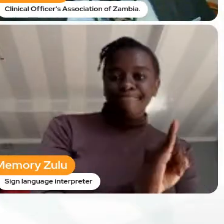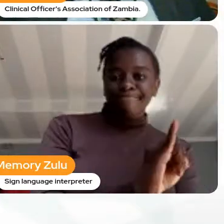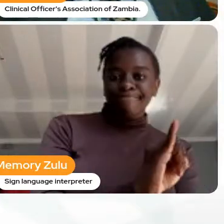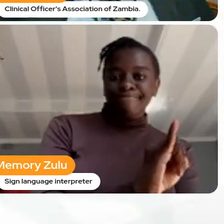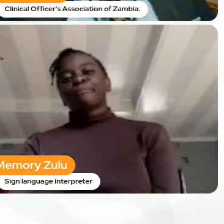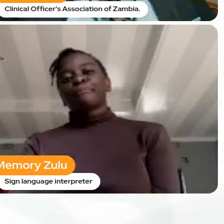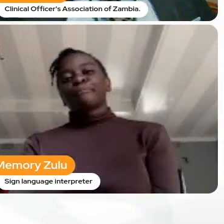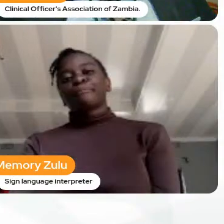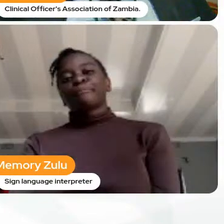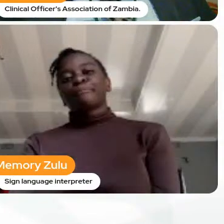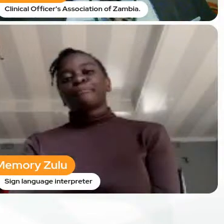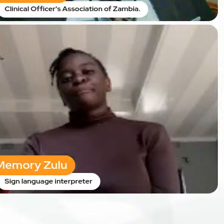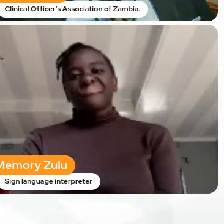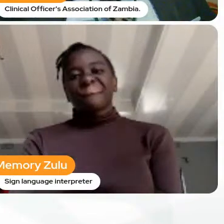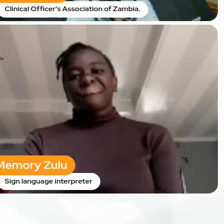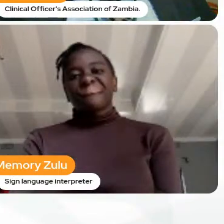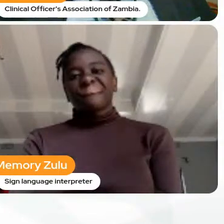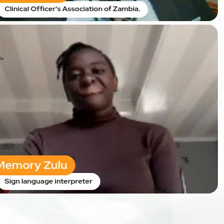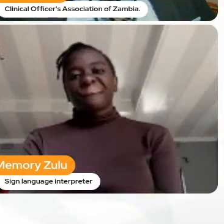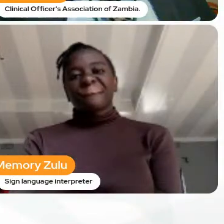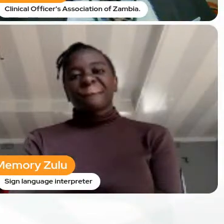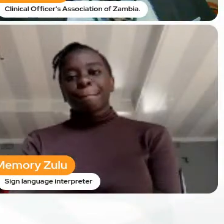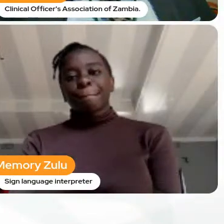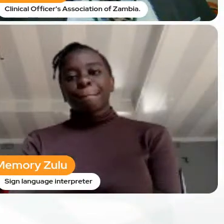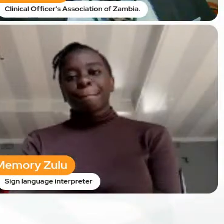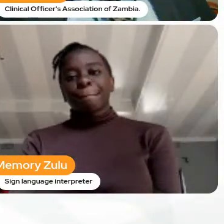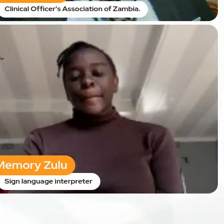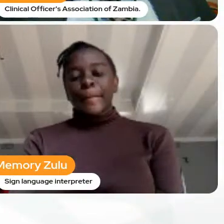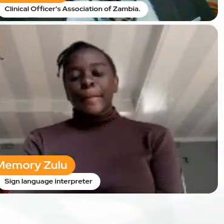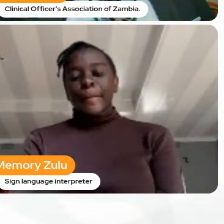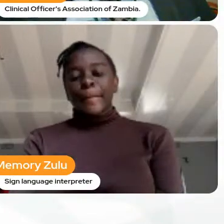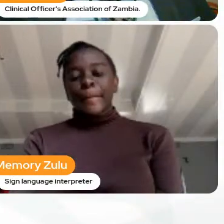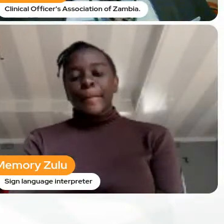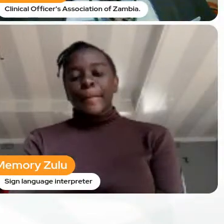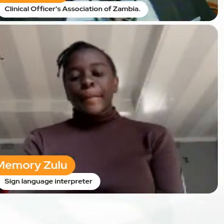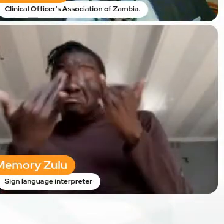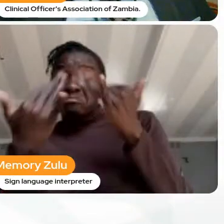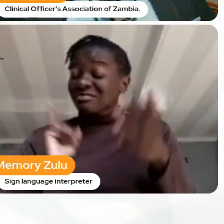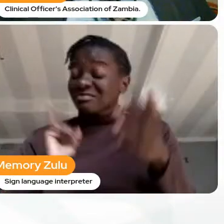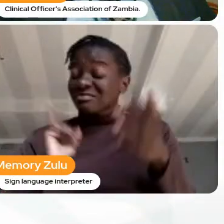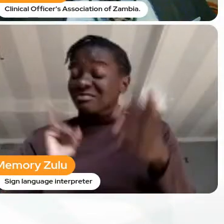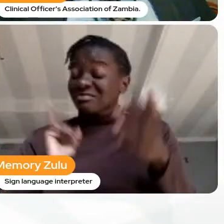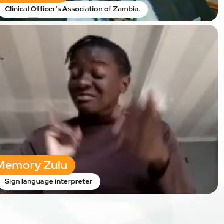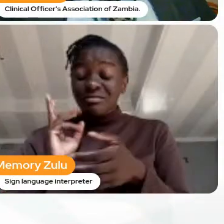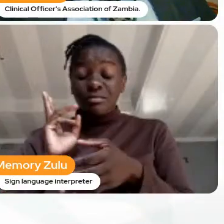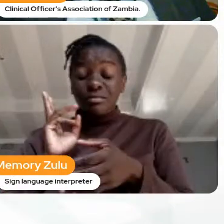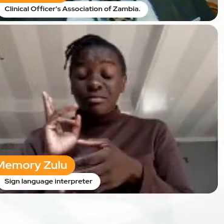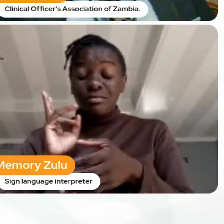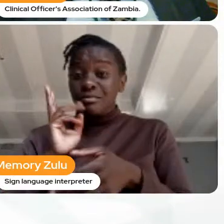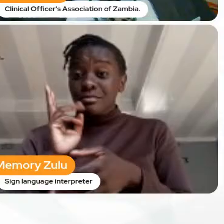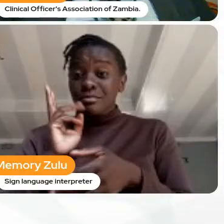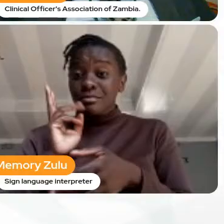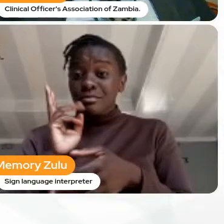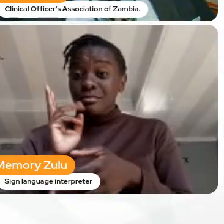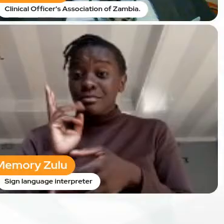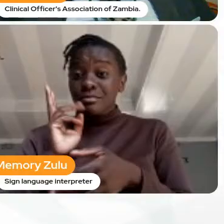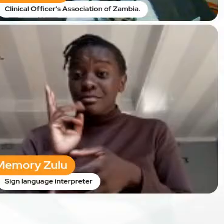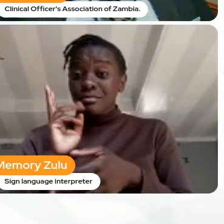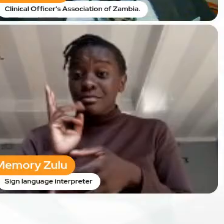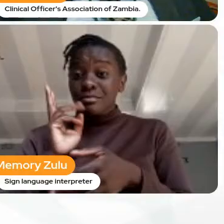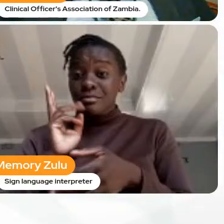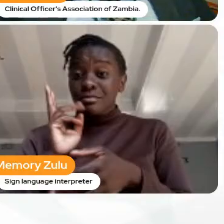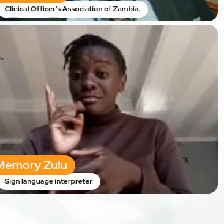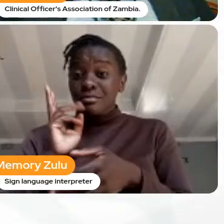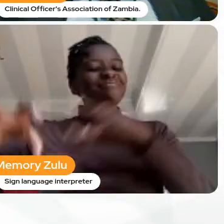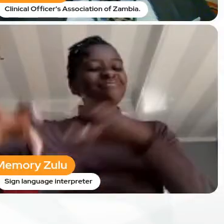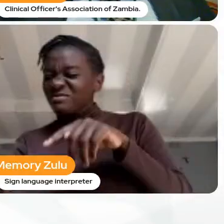STI. So these are the confusions that we get to have among adolescents and young people, especially when they get